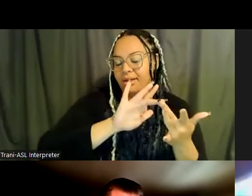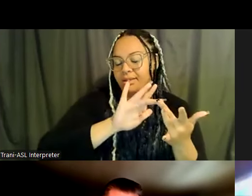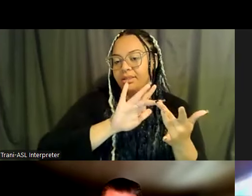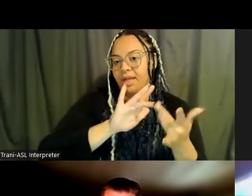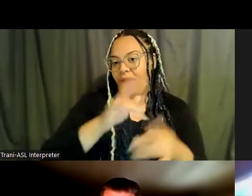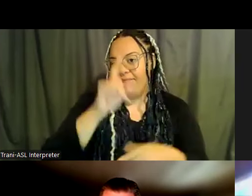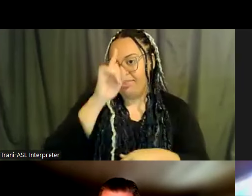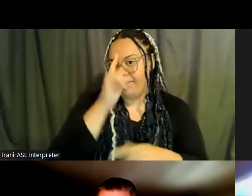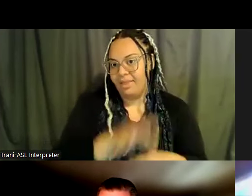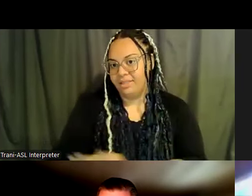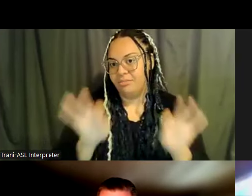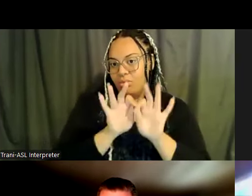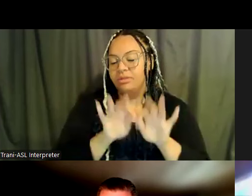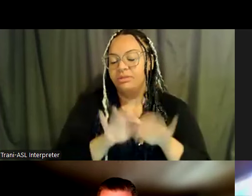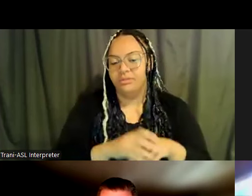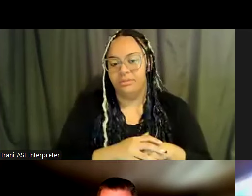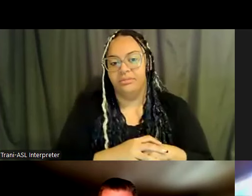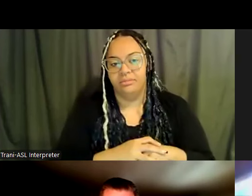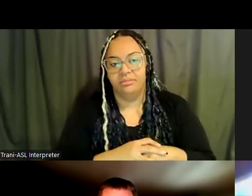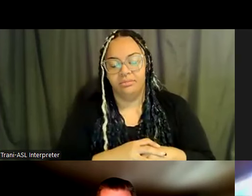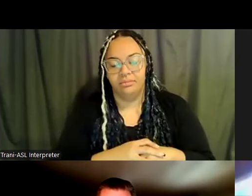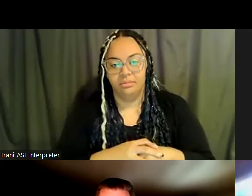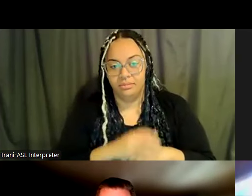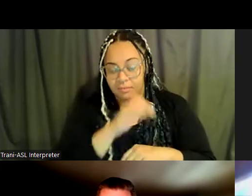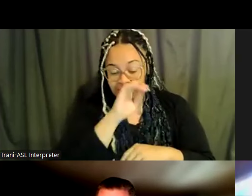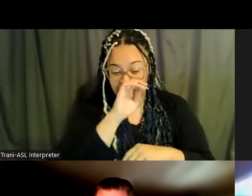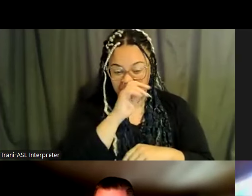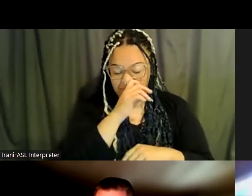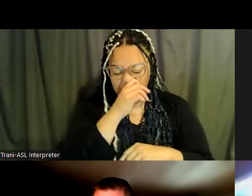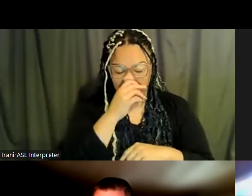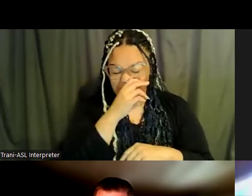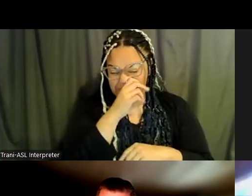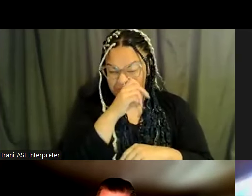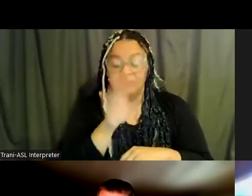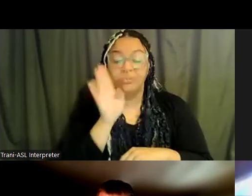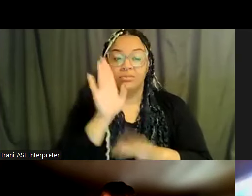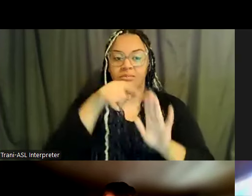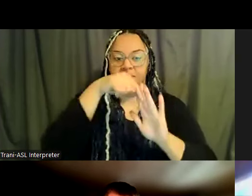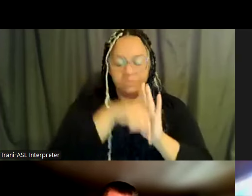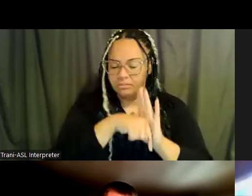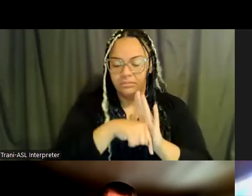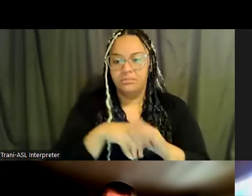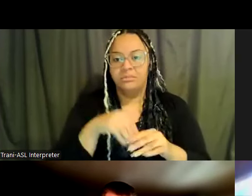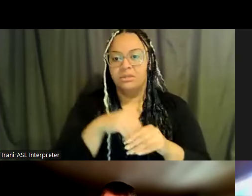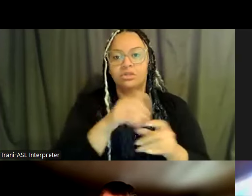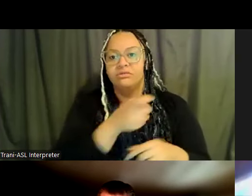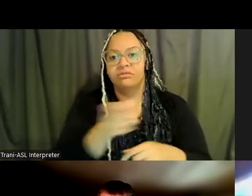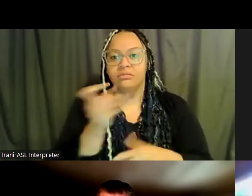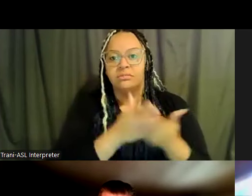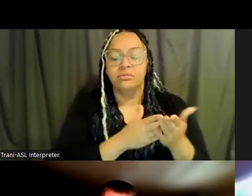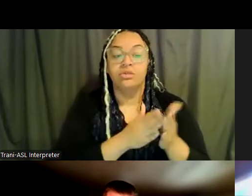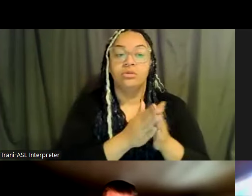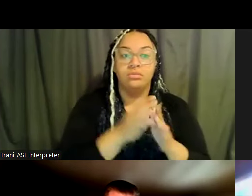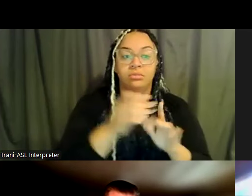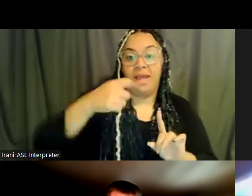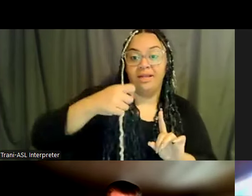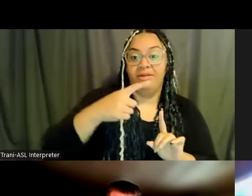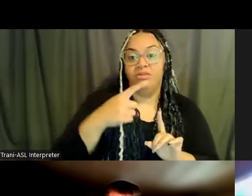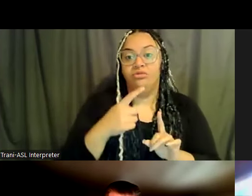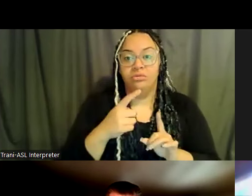that's an important part of this. So we're going to have kind of a deep dive into the firearm section. So again, activation warning.